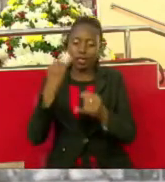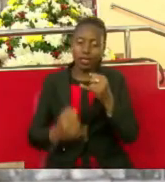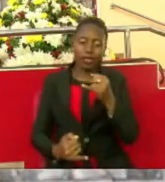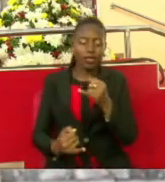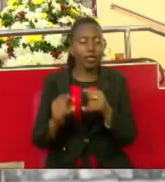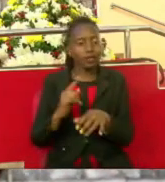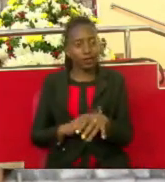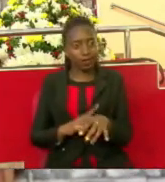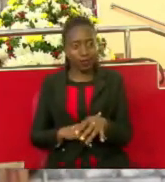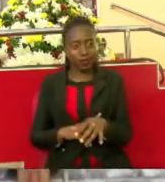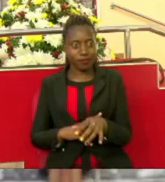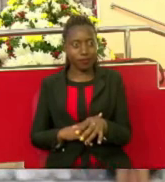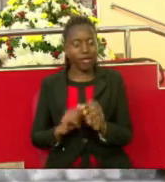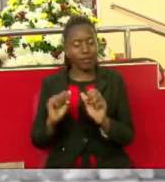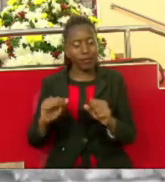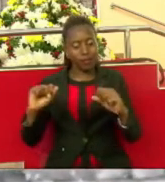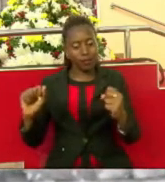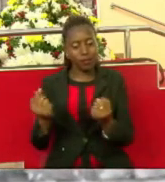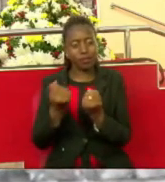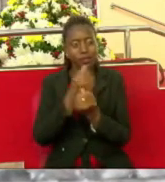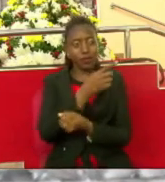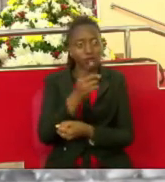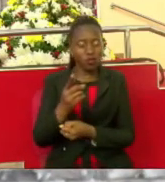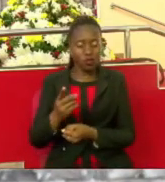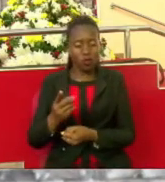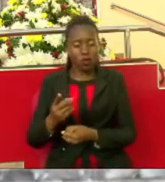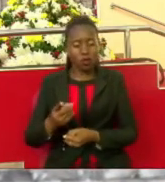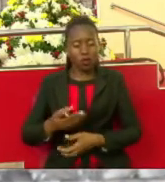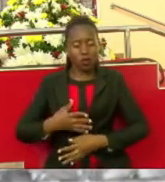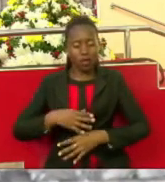It can save you the agony of looking for schools.